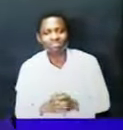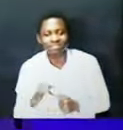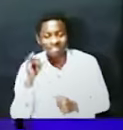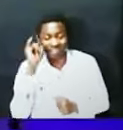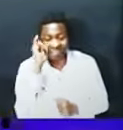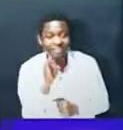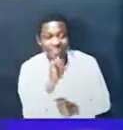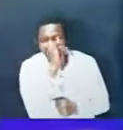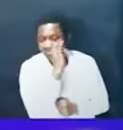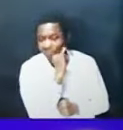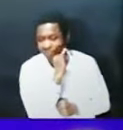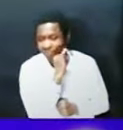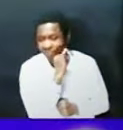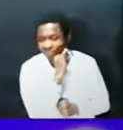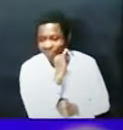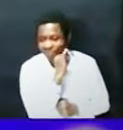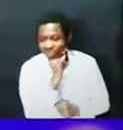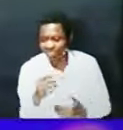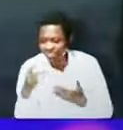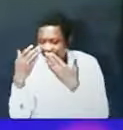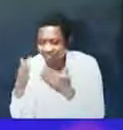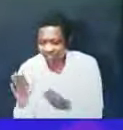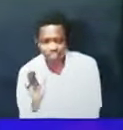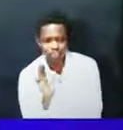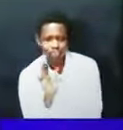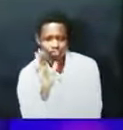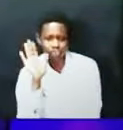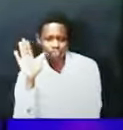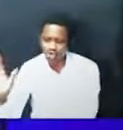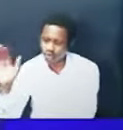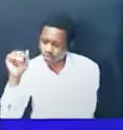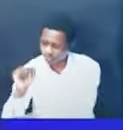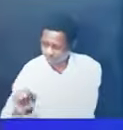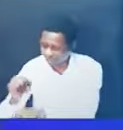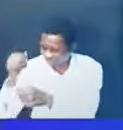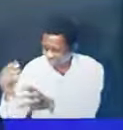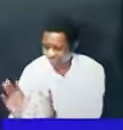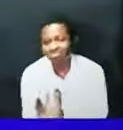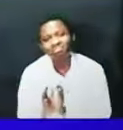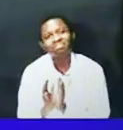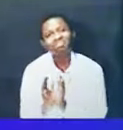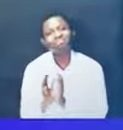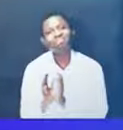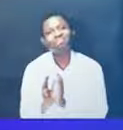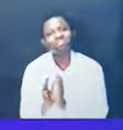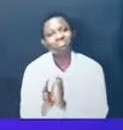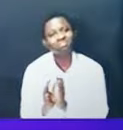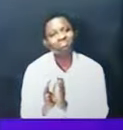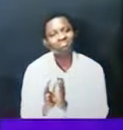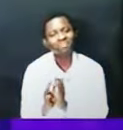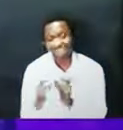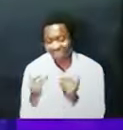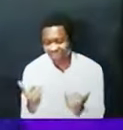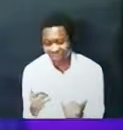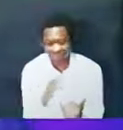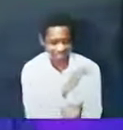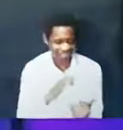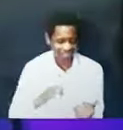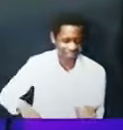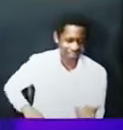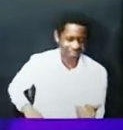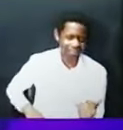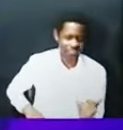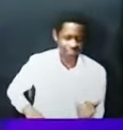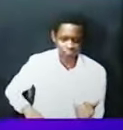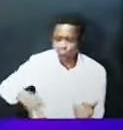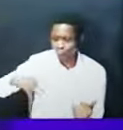Israel has finished her work. Hey, Israel, where we in the Juma? Now, Christ is going to